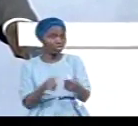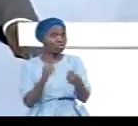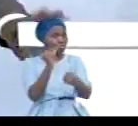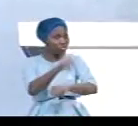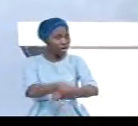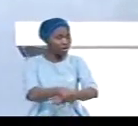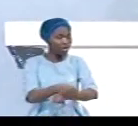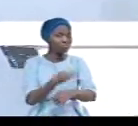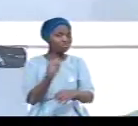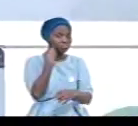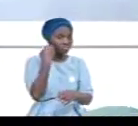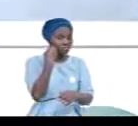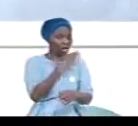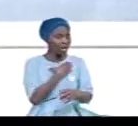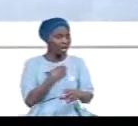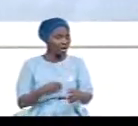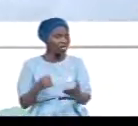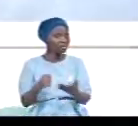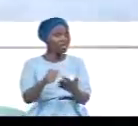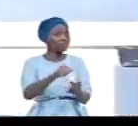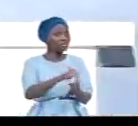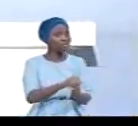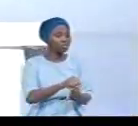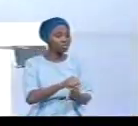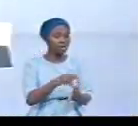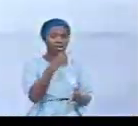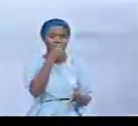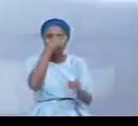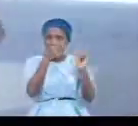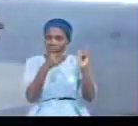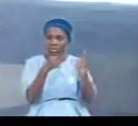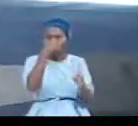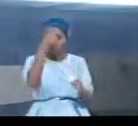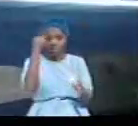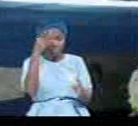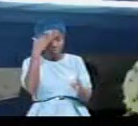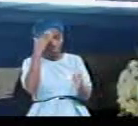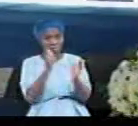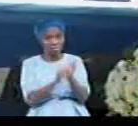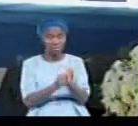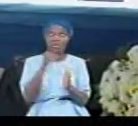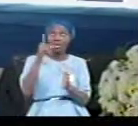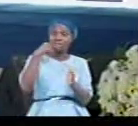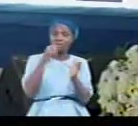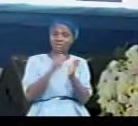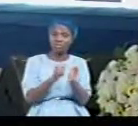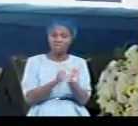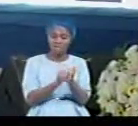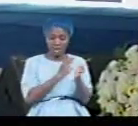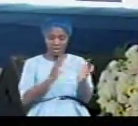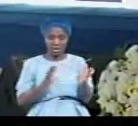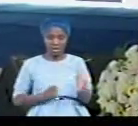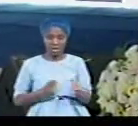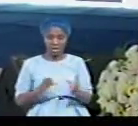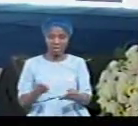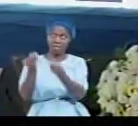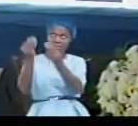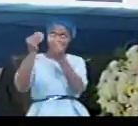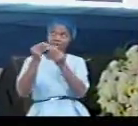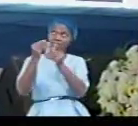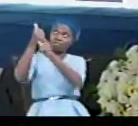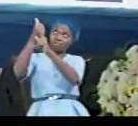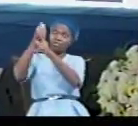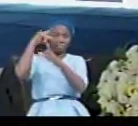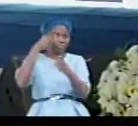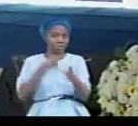and adultery? Because you know he says Christ gave himself for us, that